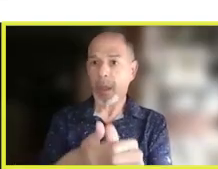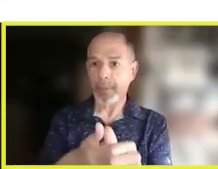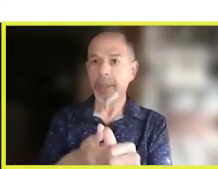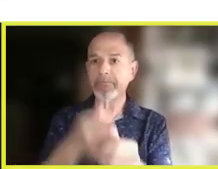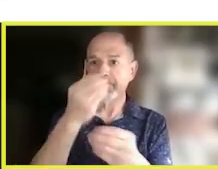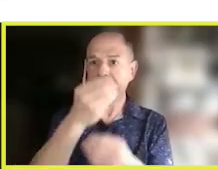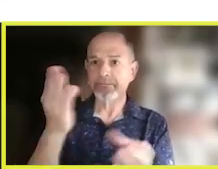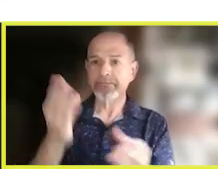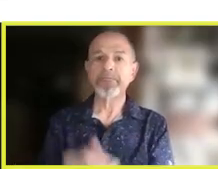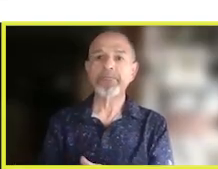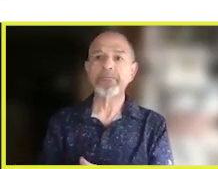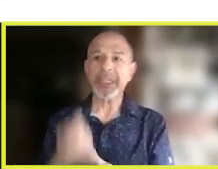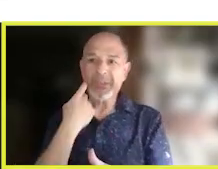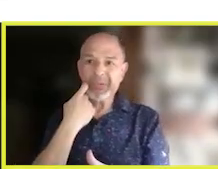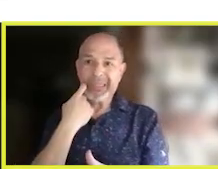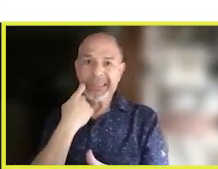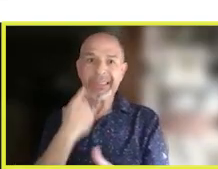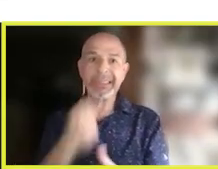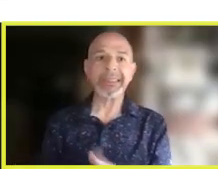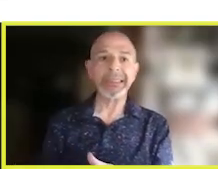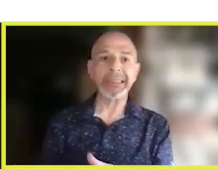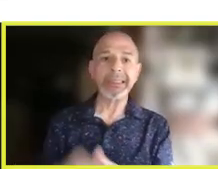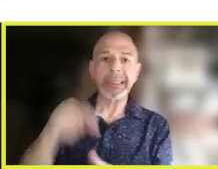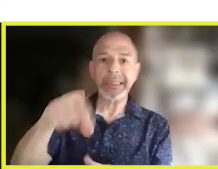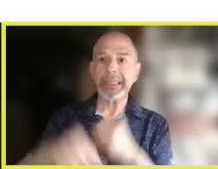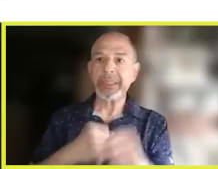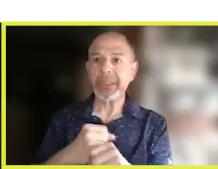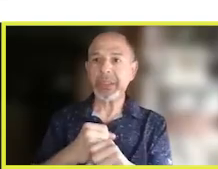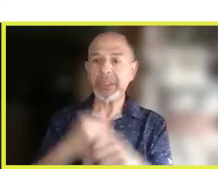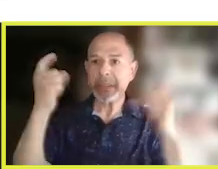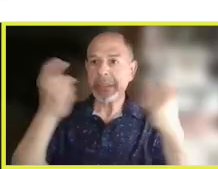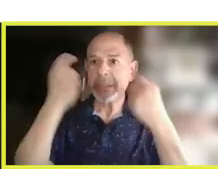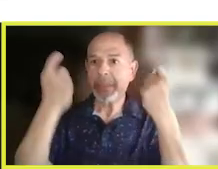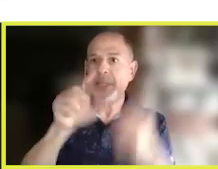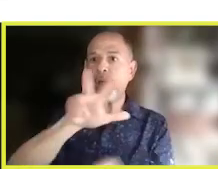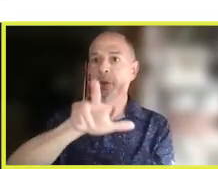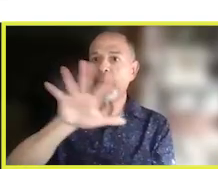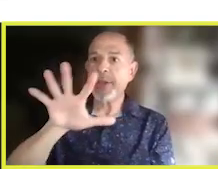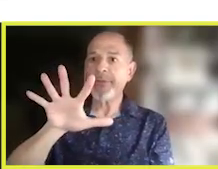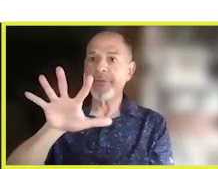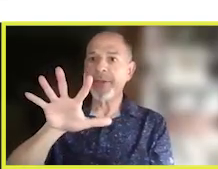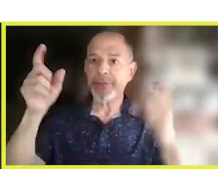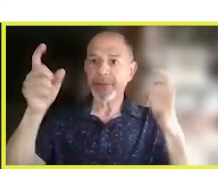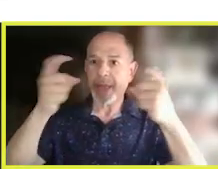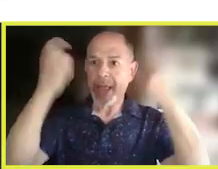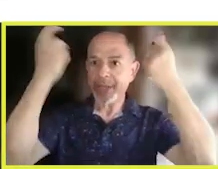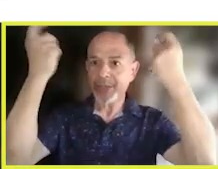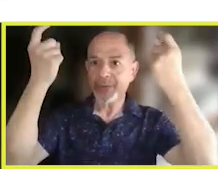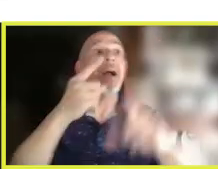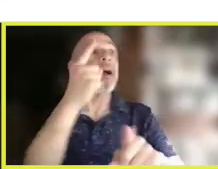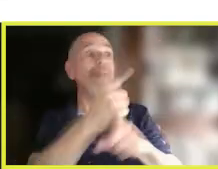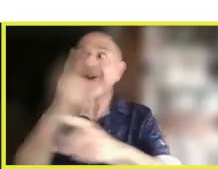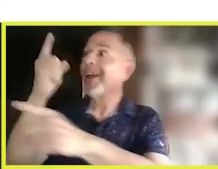you heard a little bit earlier, Ripen this year is celebrating our 35th anniversary. That's right. That's